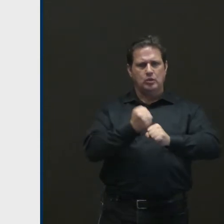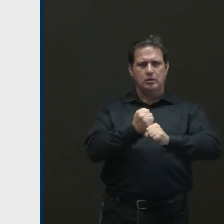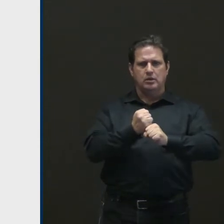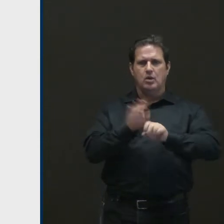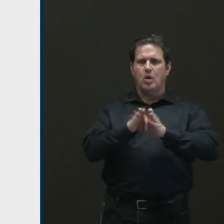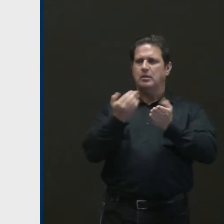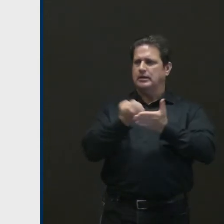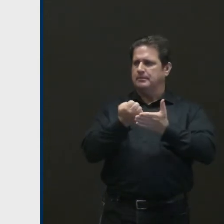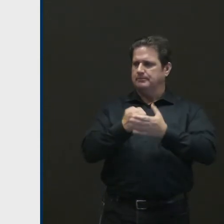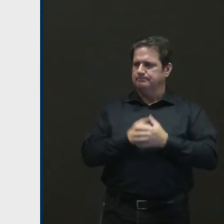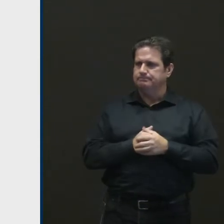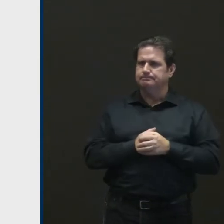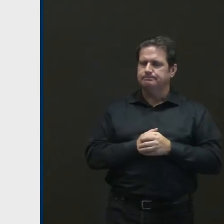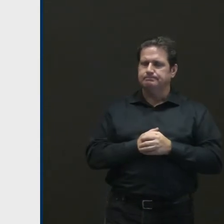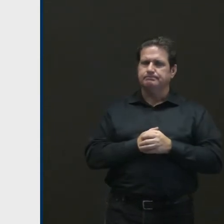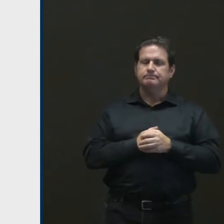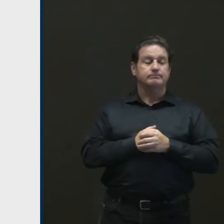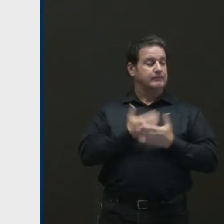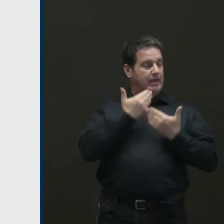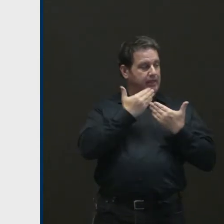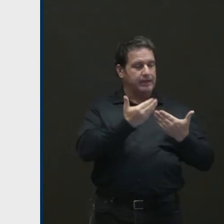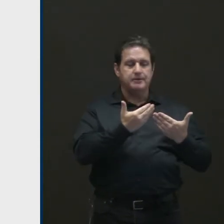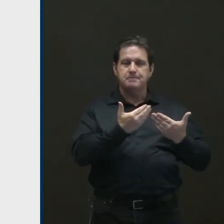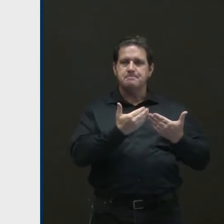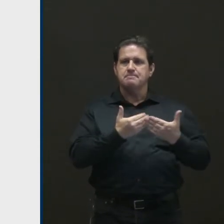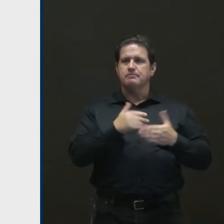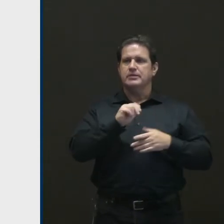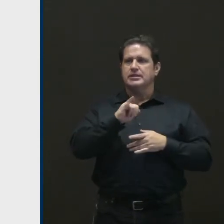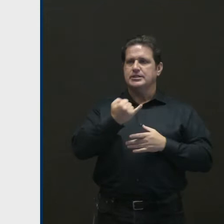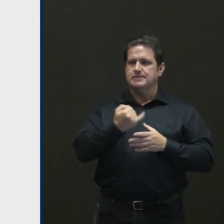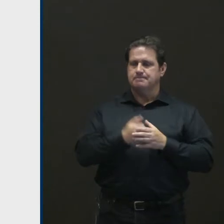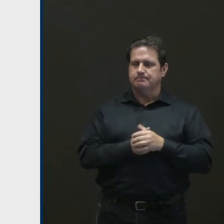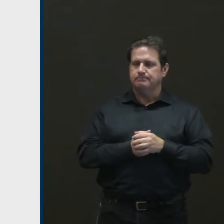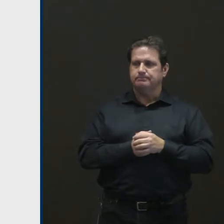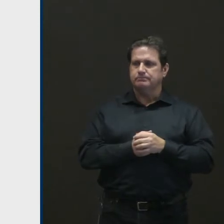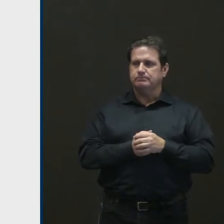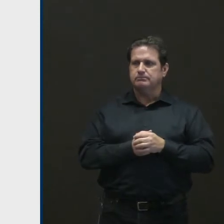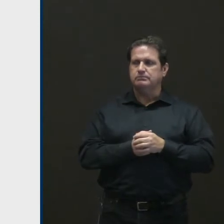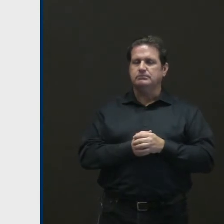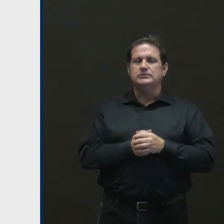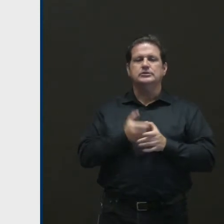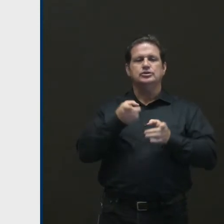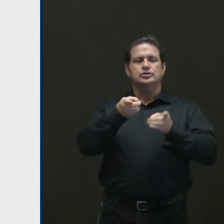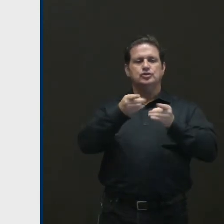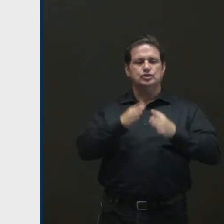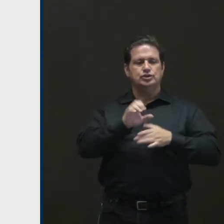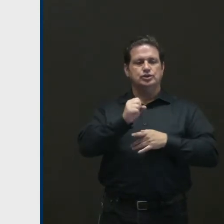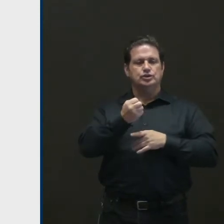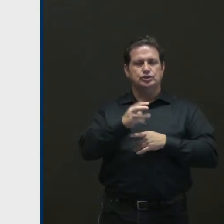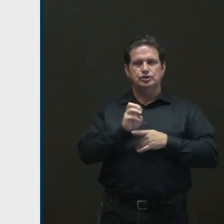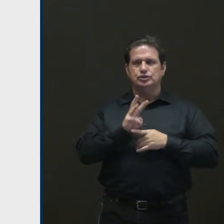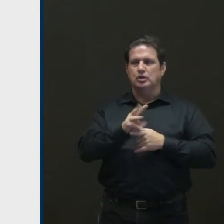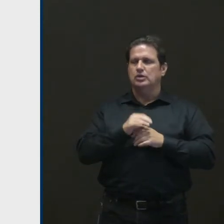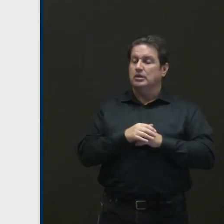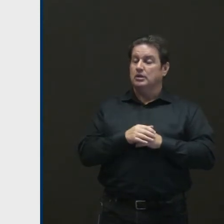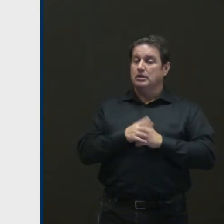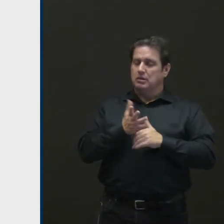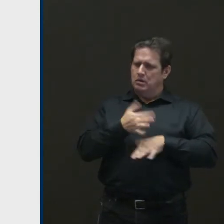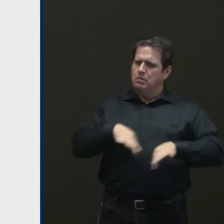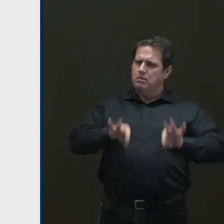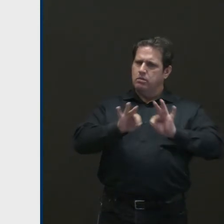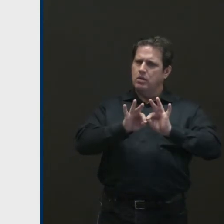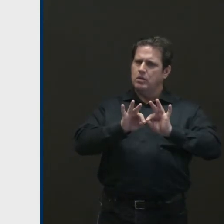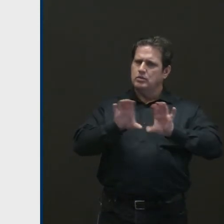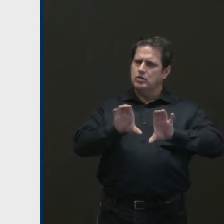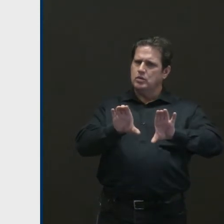open up the economy better. Thank you very much, AJ, Director Schall. Obviously, this is one of the most important things that we're